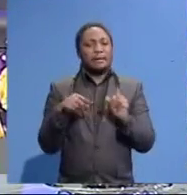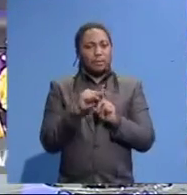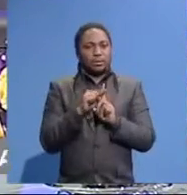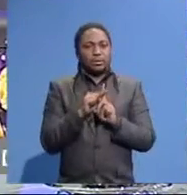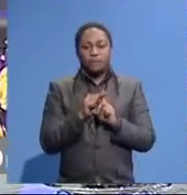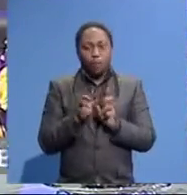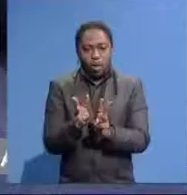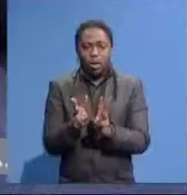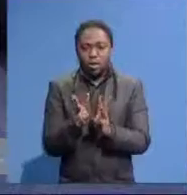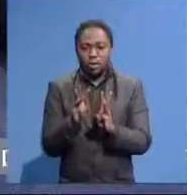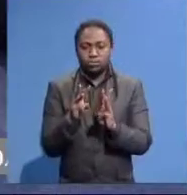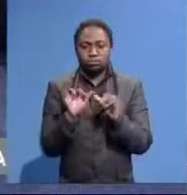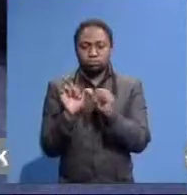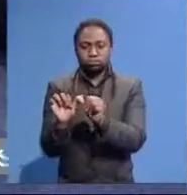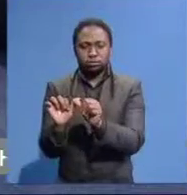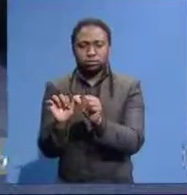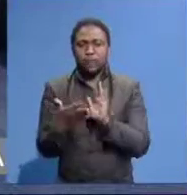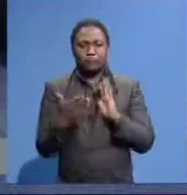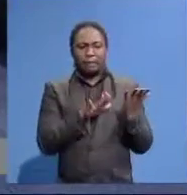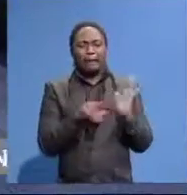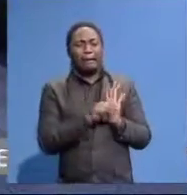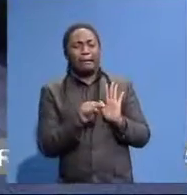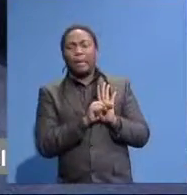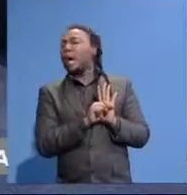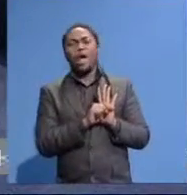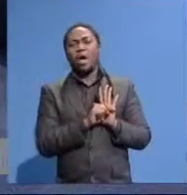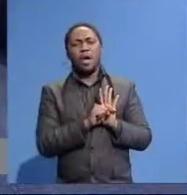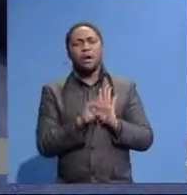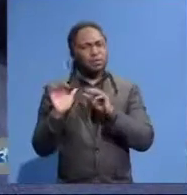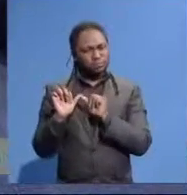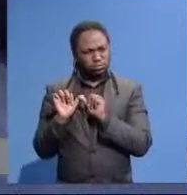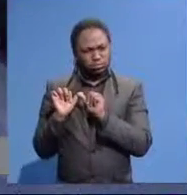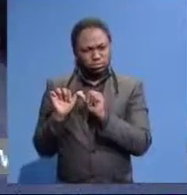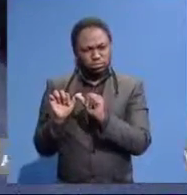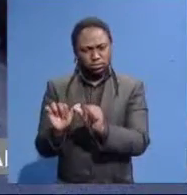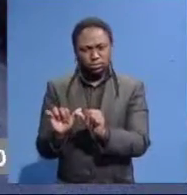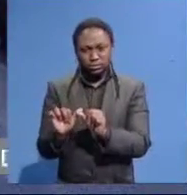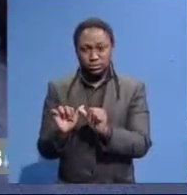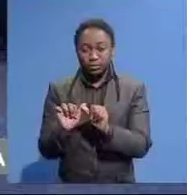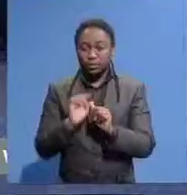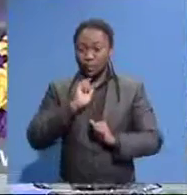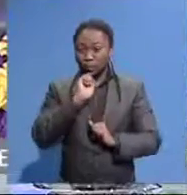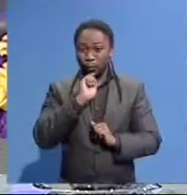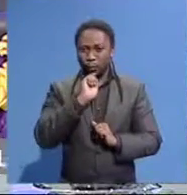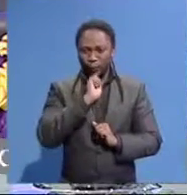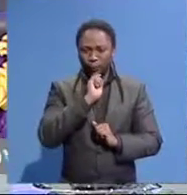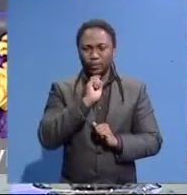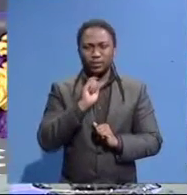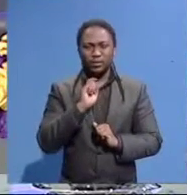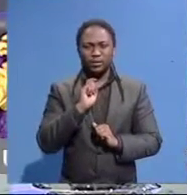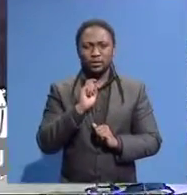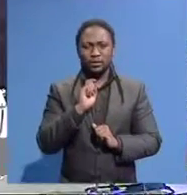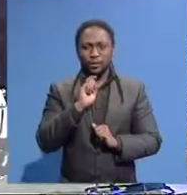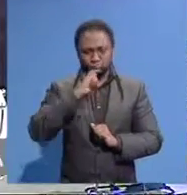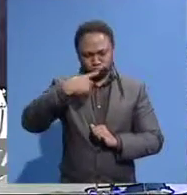forward, not just hanging on to the past necessarily, but healing from the past and using our pain constructively.